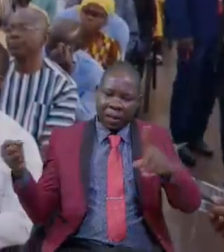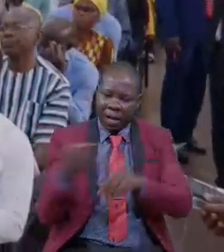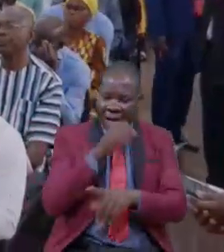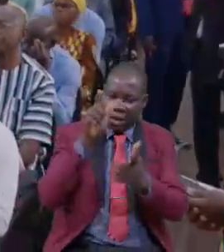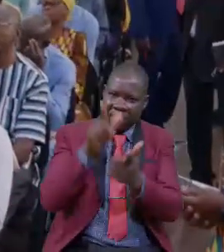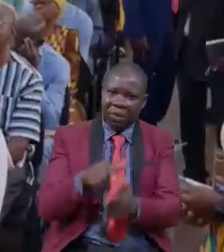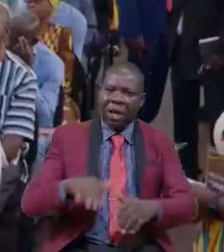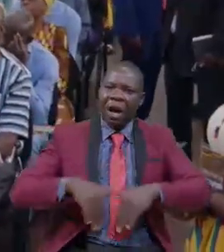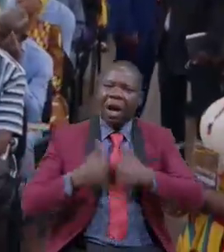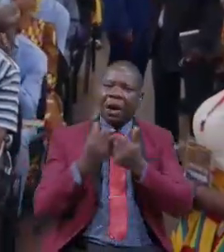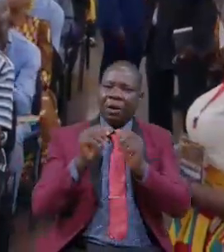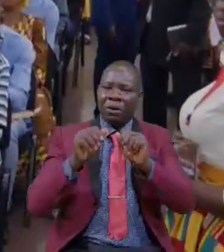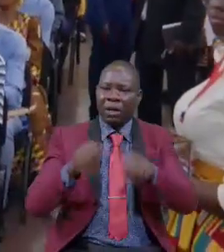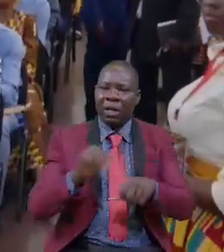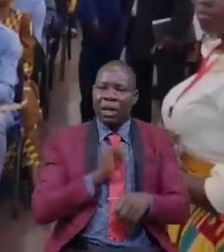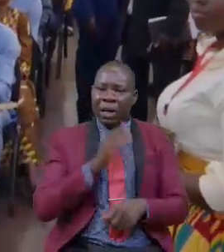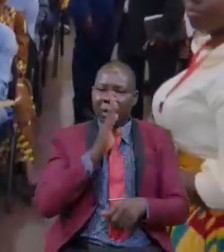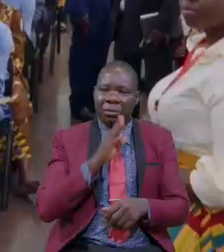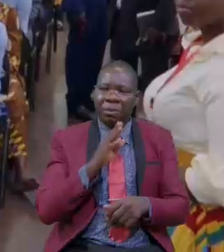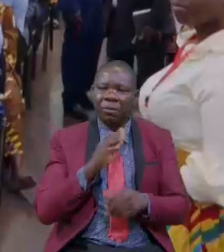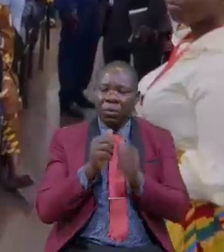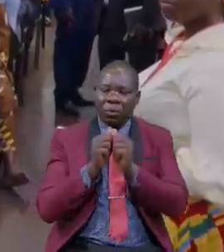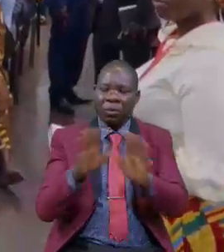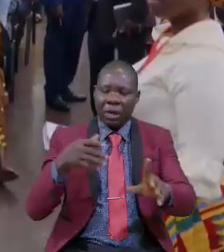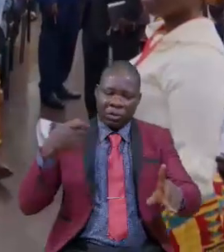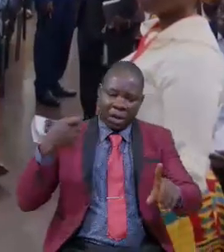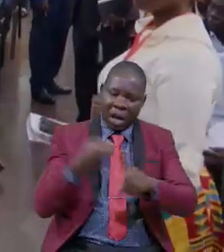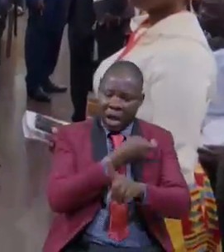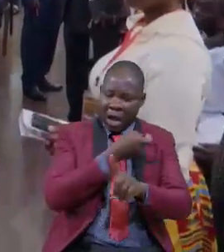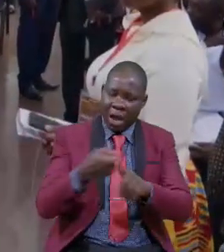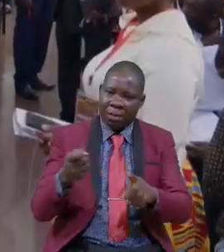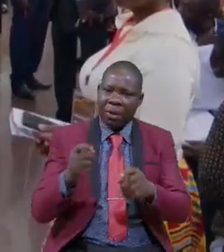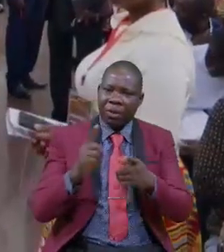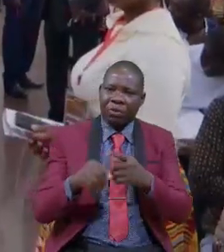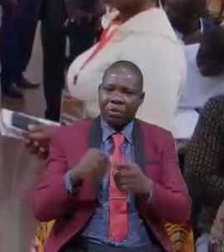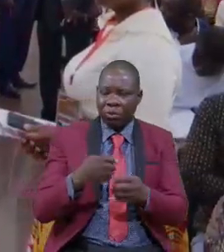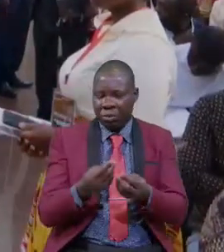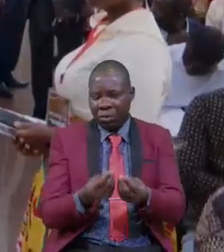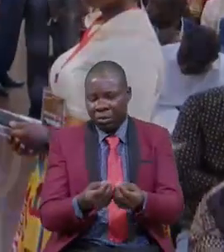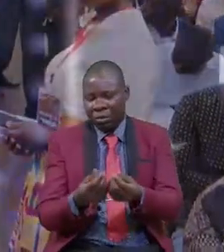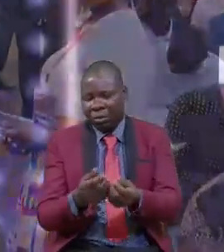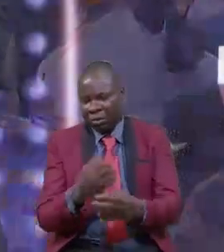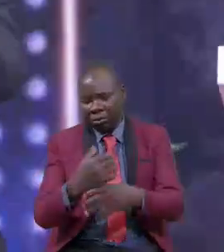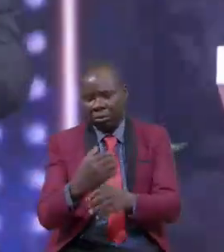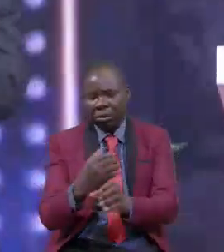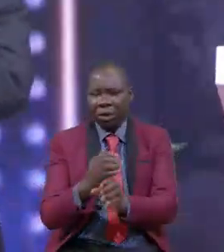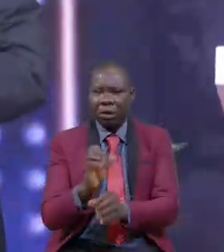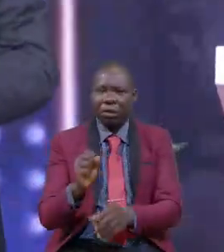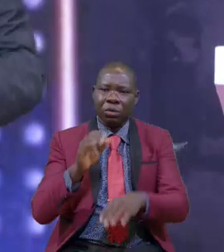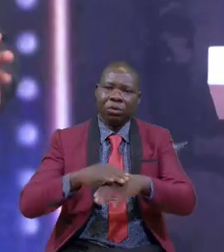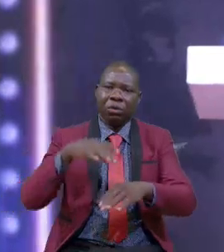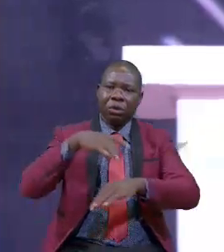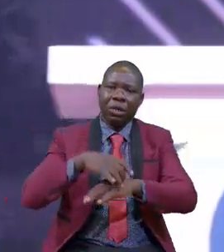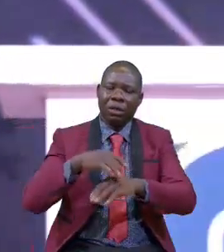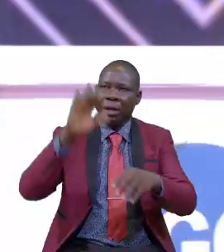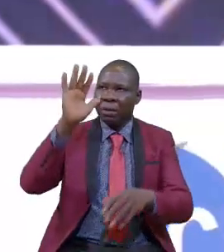be harmless to even the little creatures on earth? By grace. How can